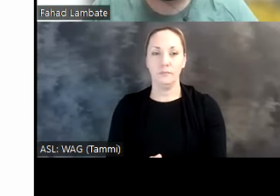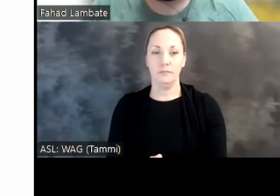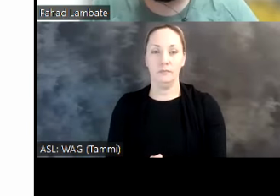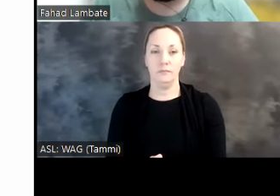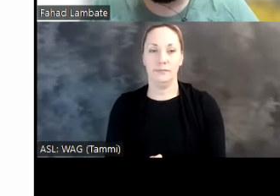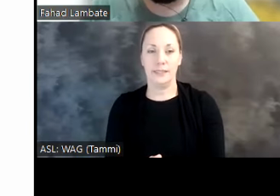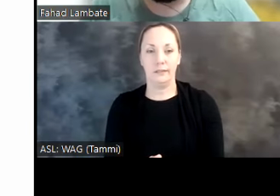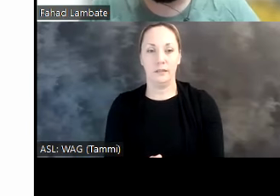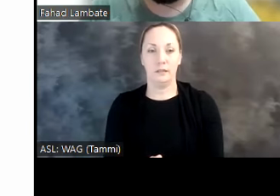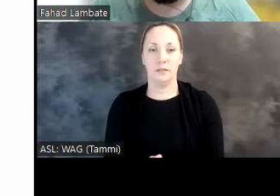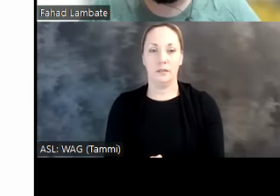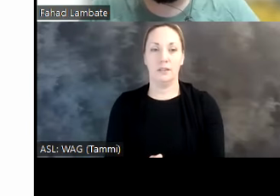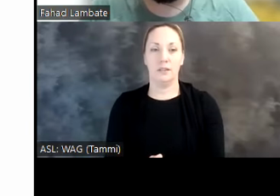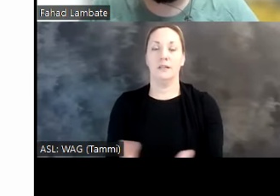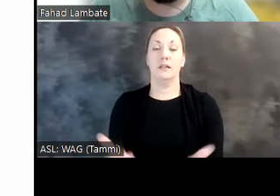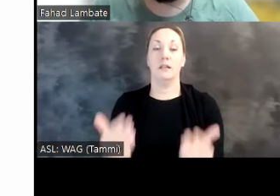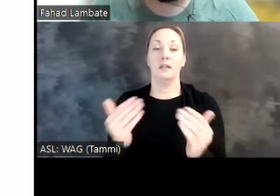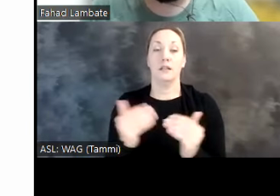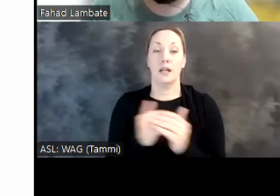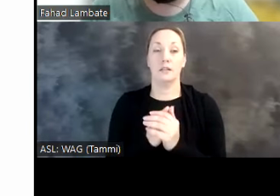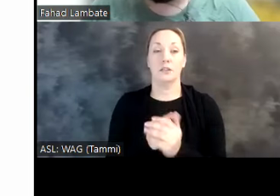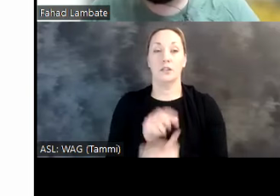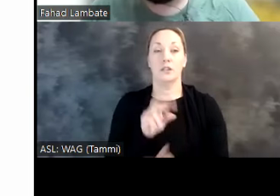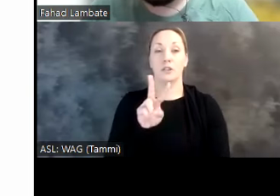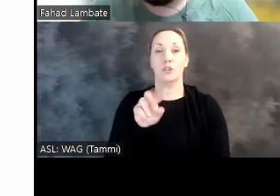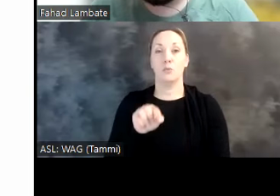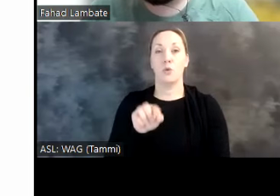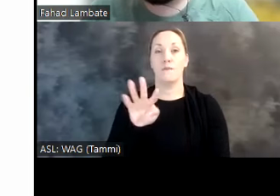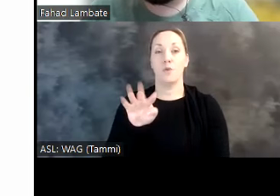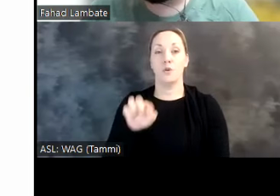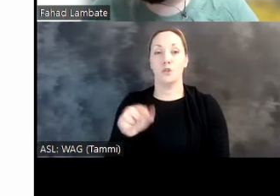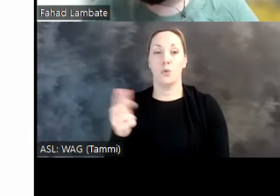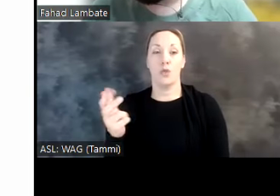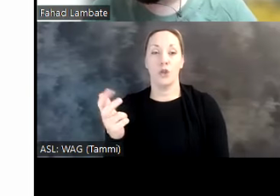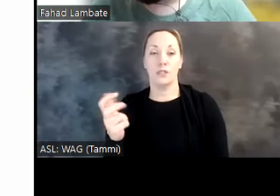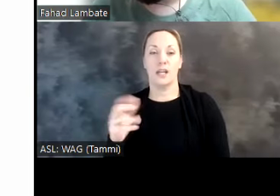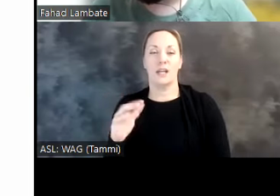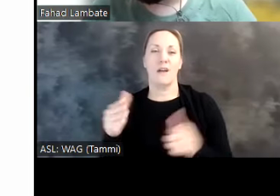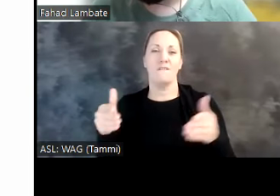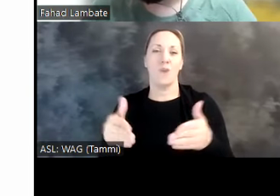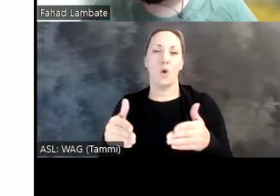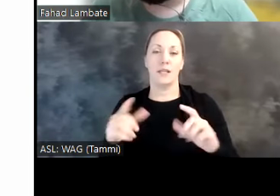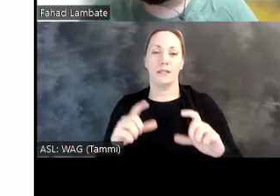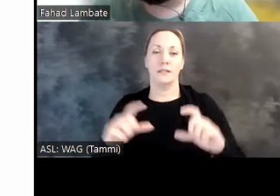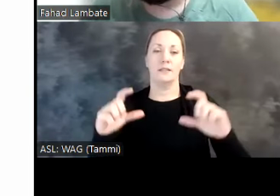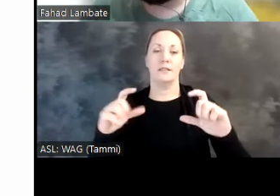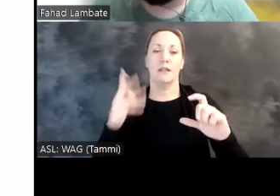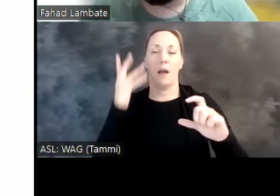Coming to the next one is 2413 focus appearance. This is also at AAA,